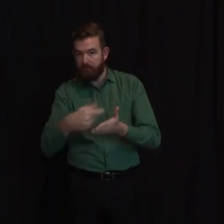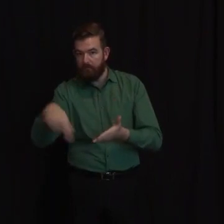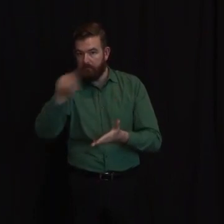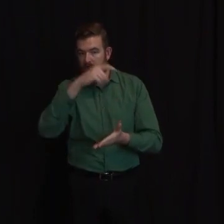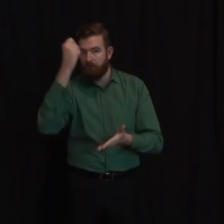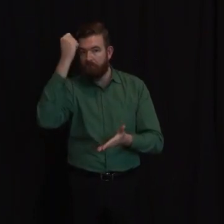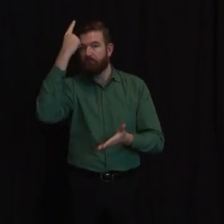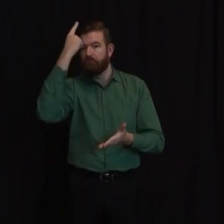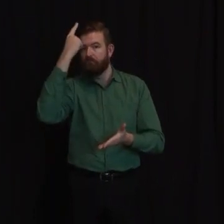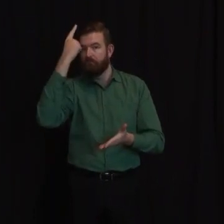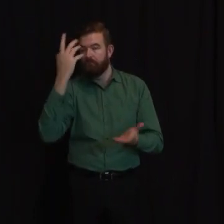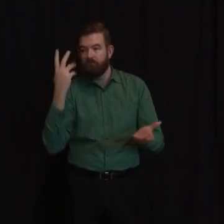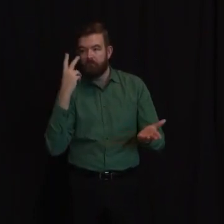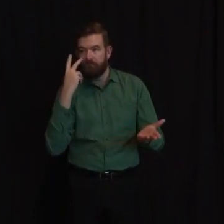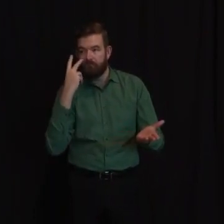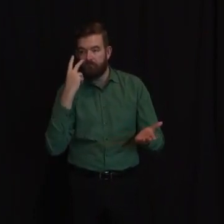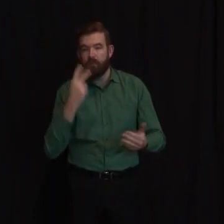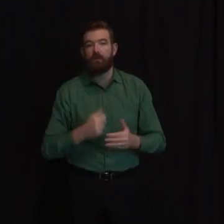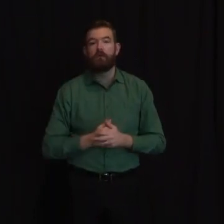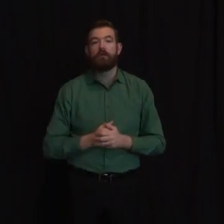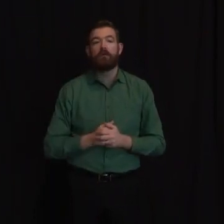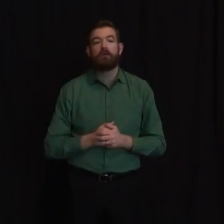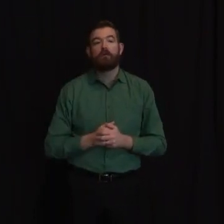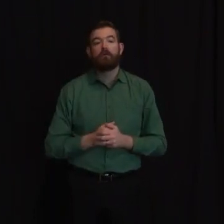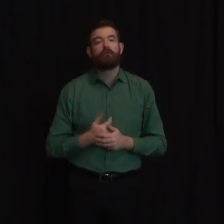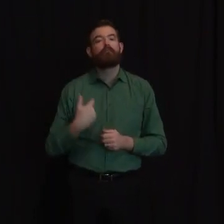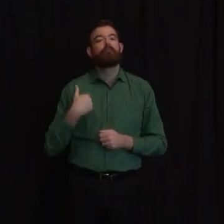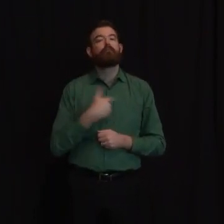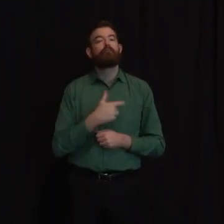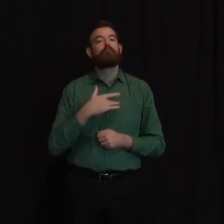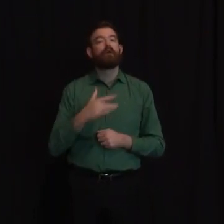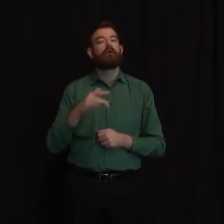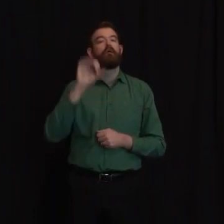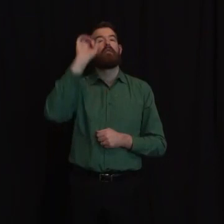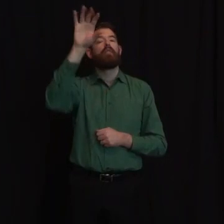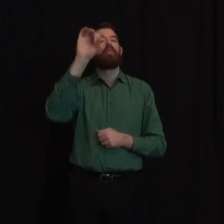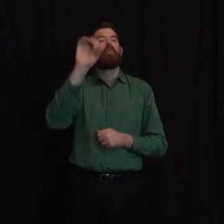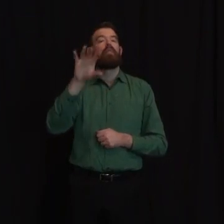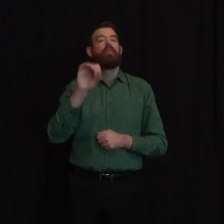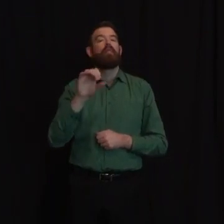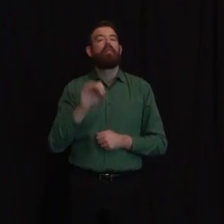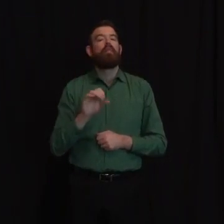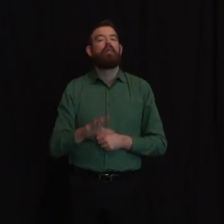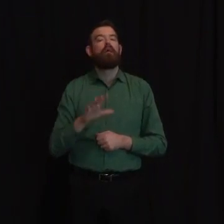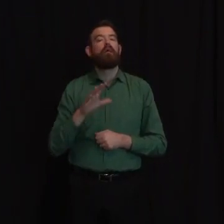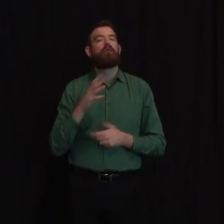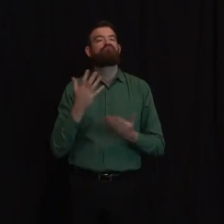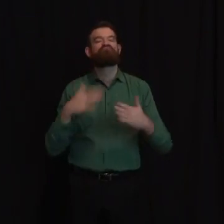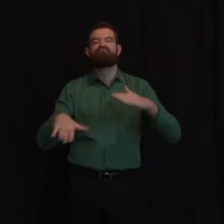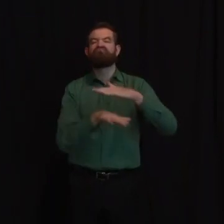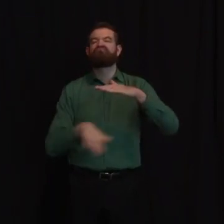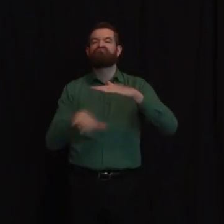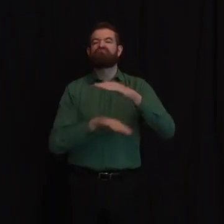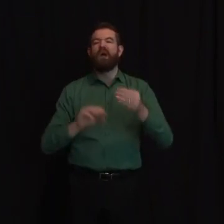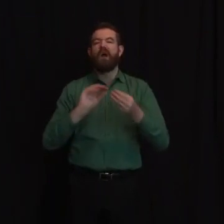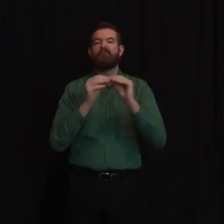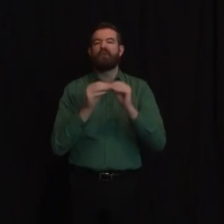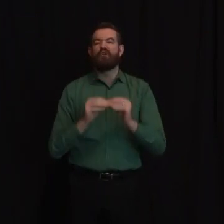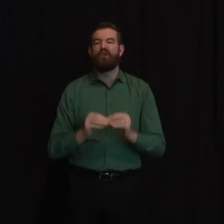we'll carry it forward. Typically, we give the raw data of the overnight numbers, all of which, again, are reported on